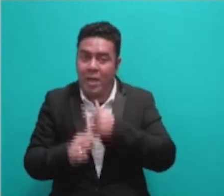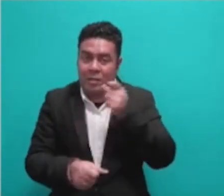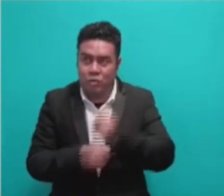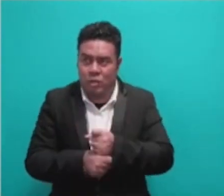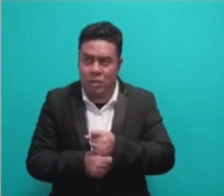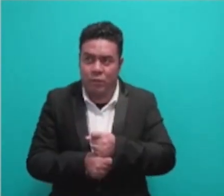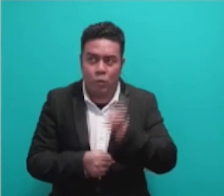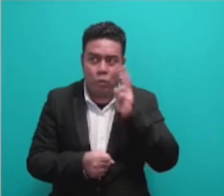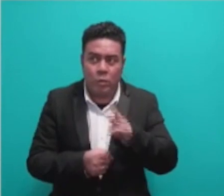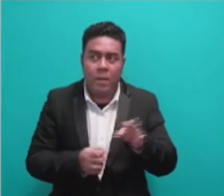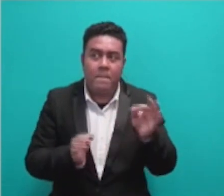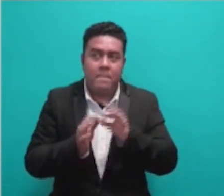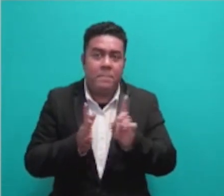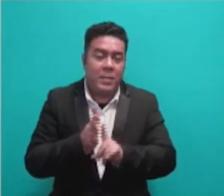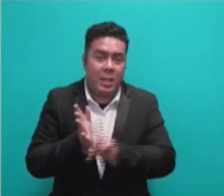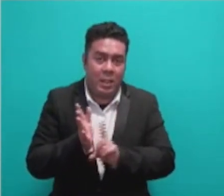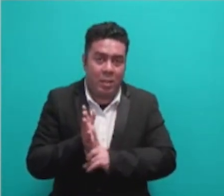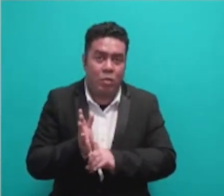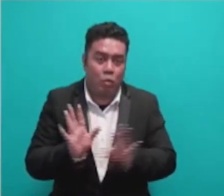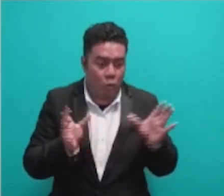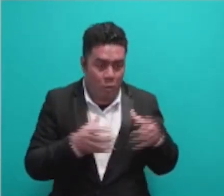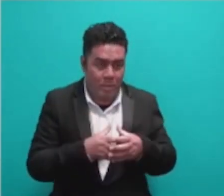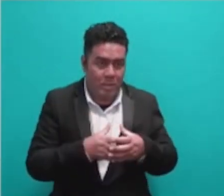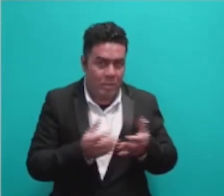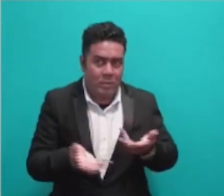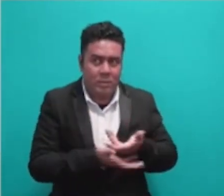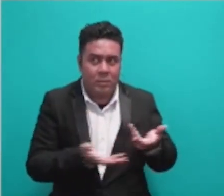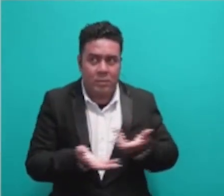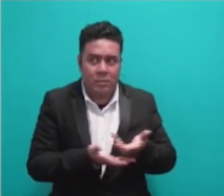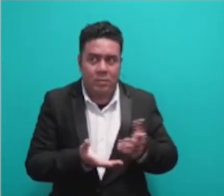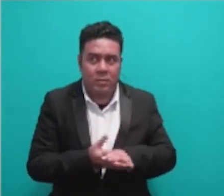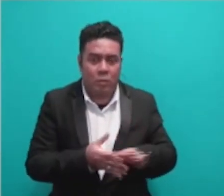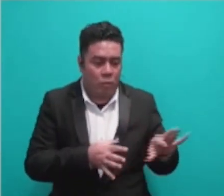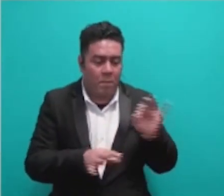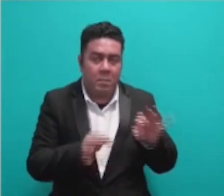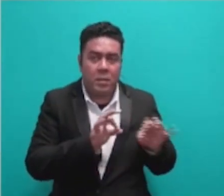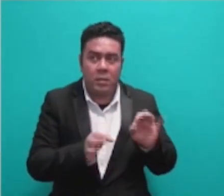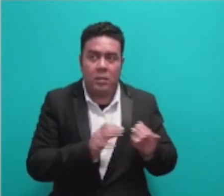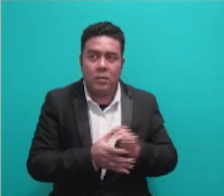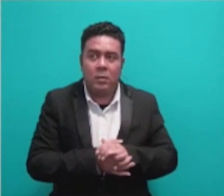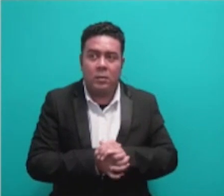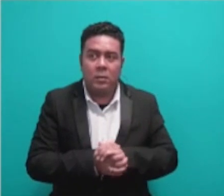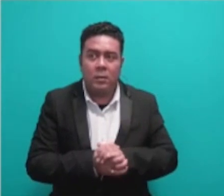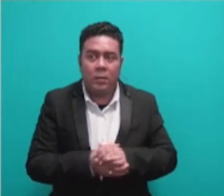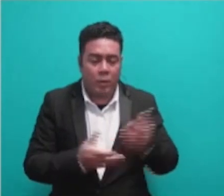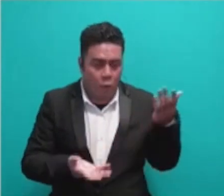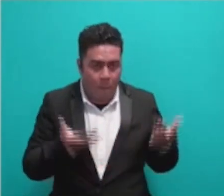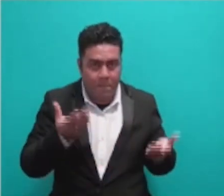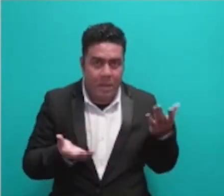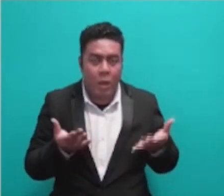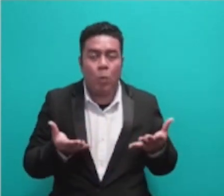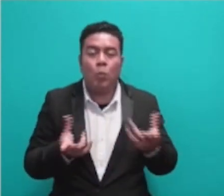If we had taken the bill to the committee, we would have picked it up and also compare with the